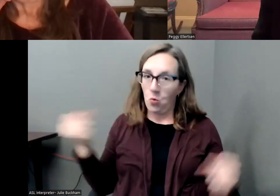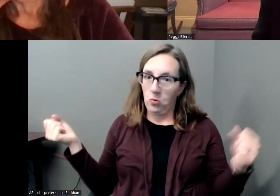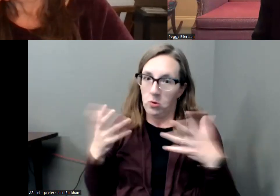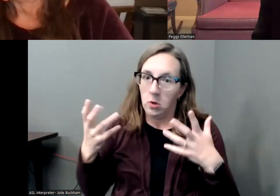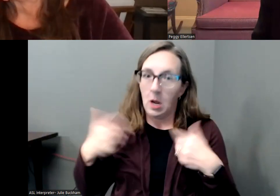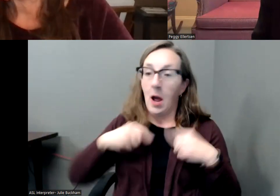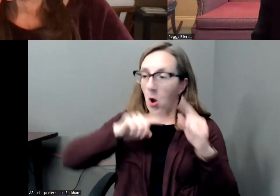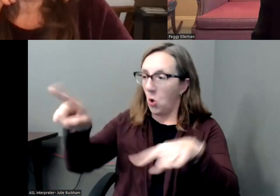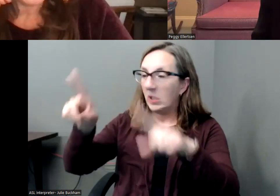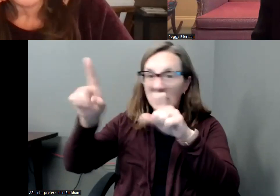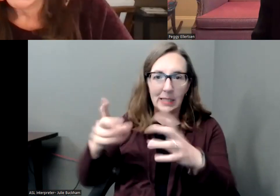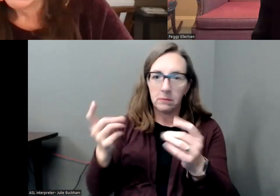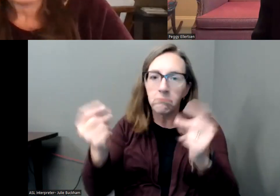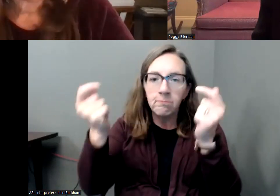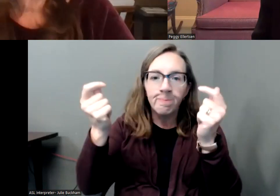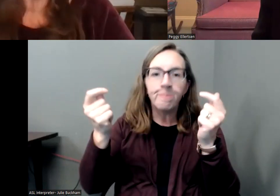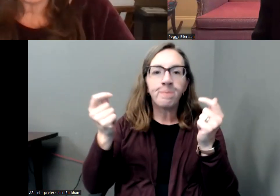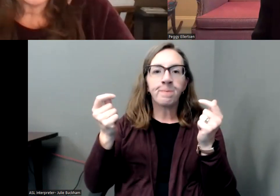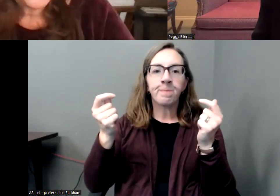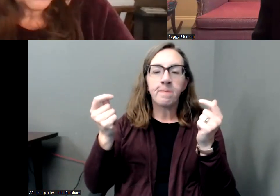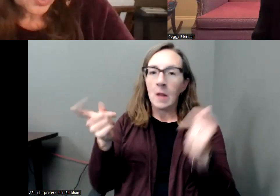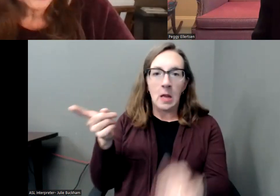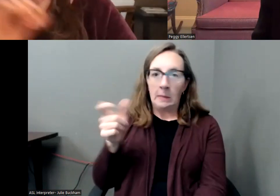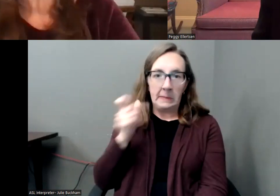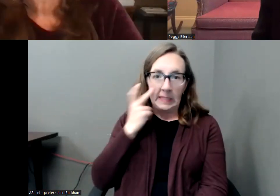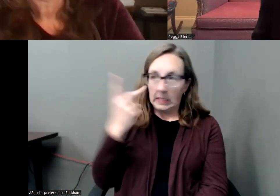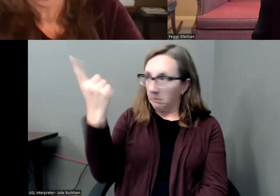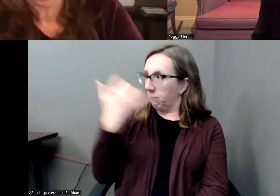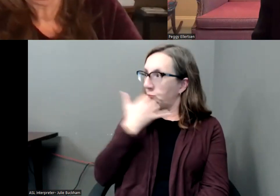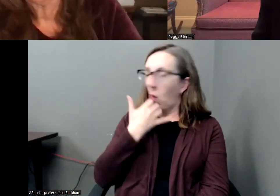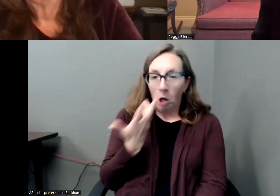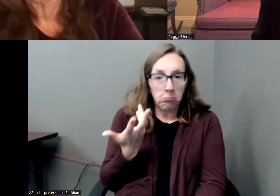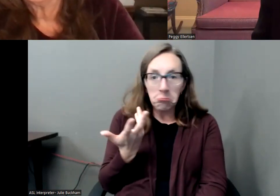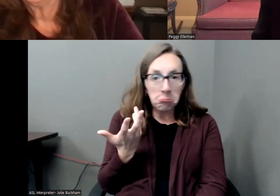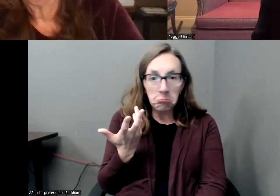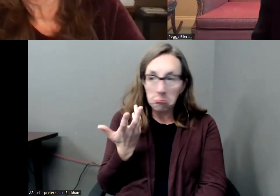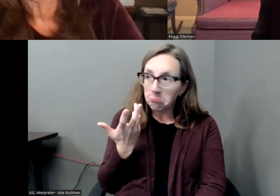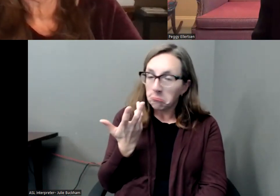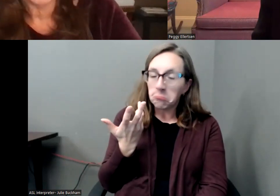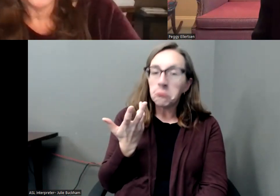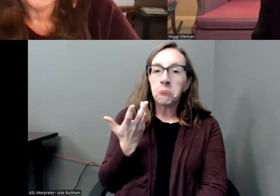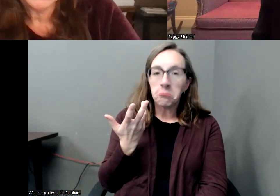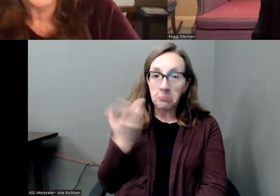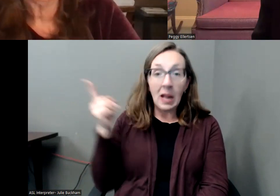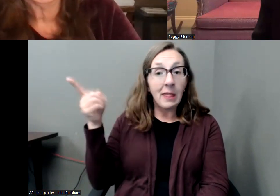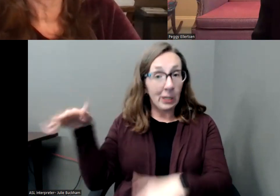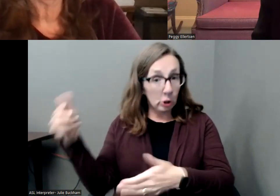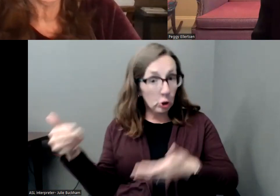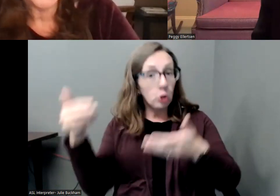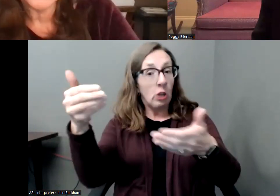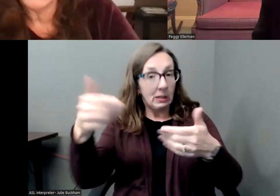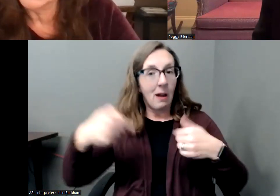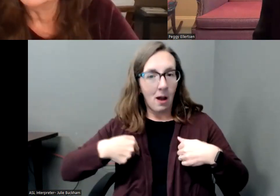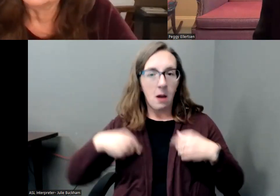immediately. They did not find out. They didn't see anything wrong. There was a suggestion that I should have